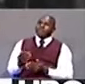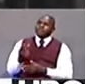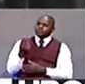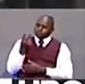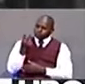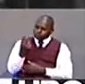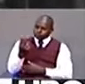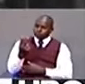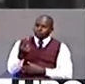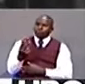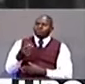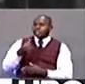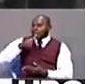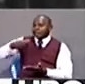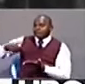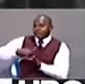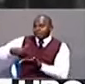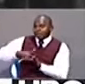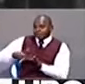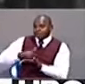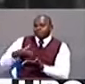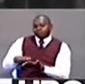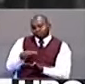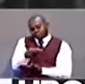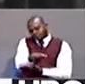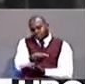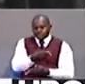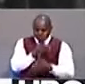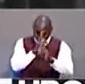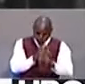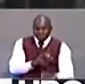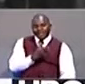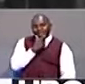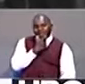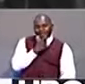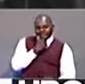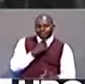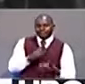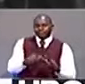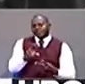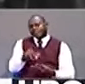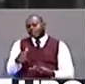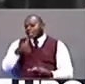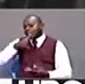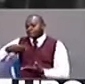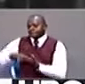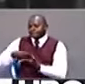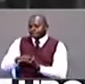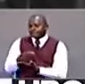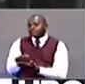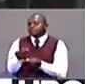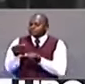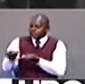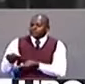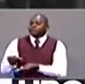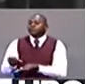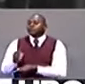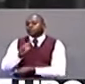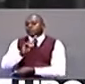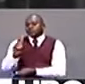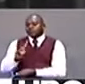big envelopes, and he gave one to the Honorable Robert Kyagulanyi and another to the Honorable Francis